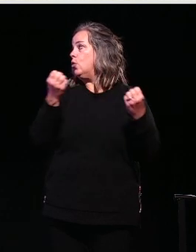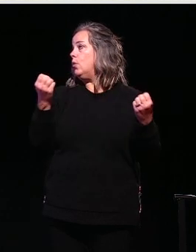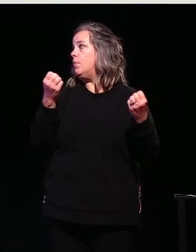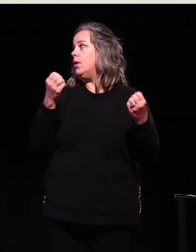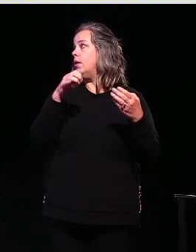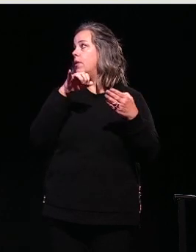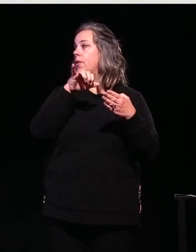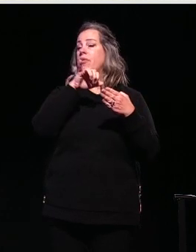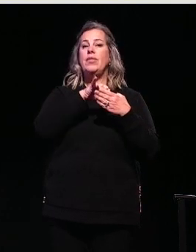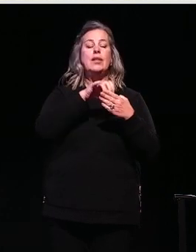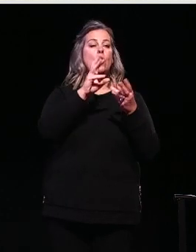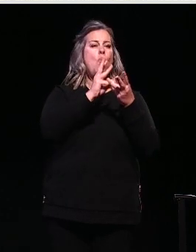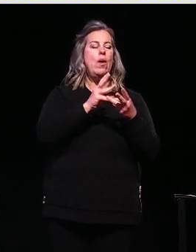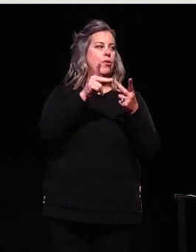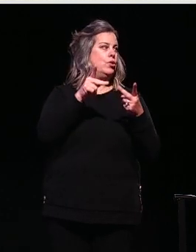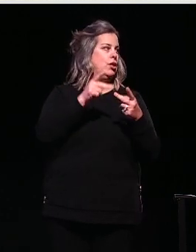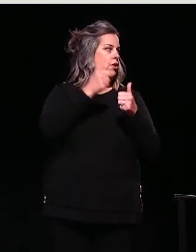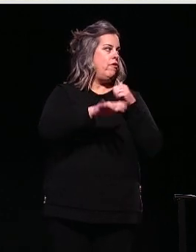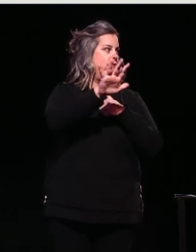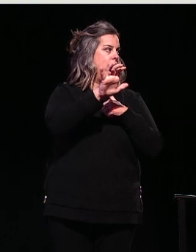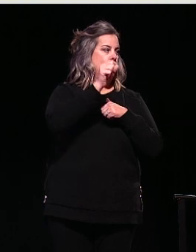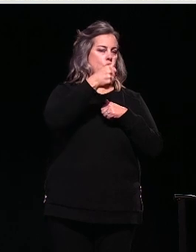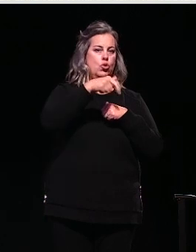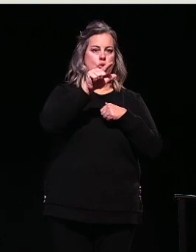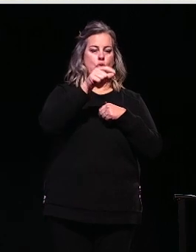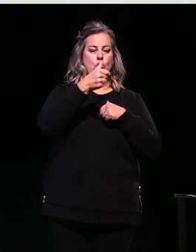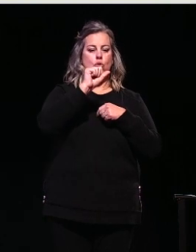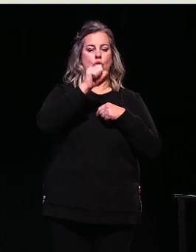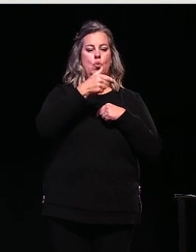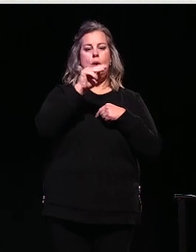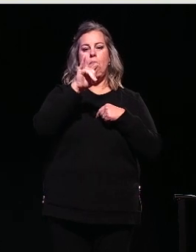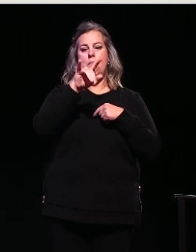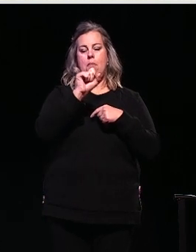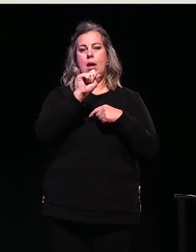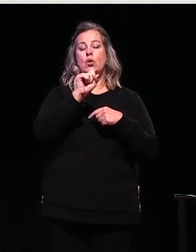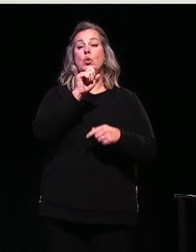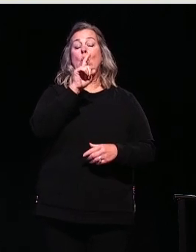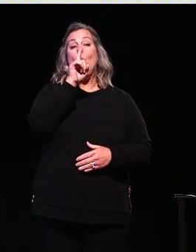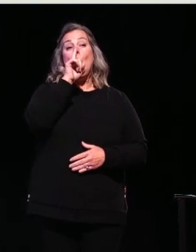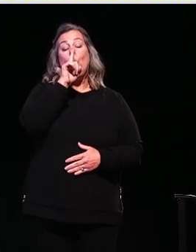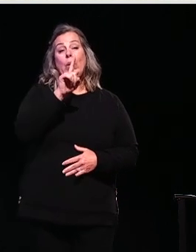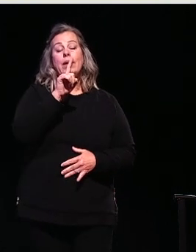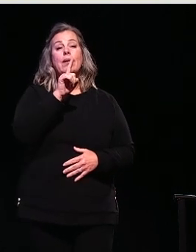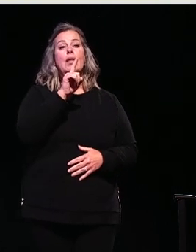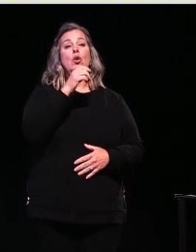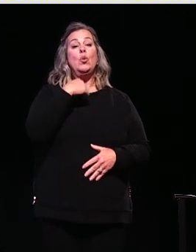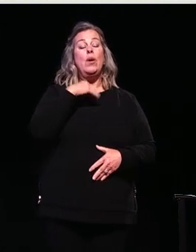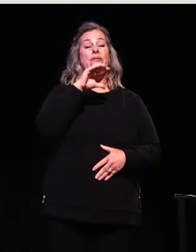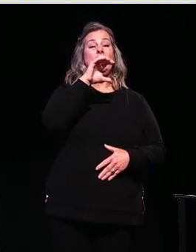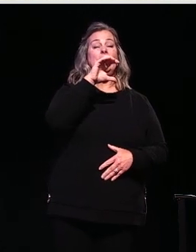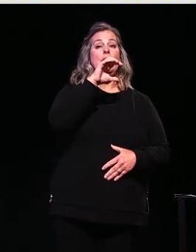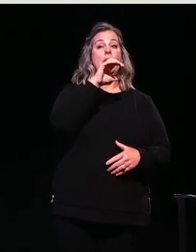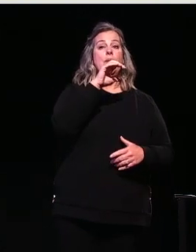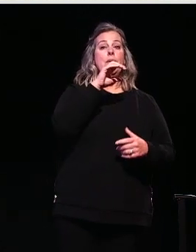500 square miles. In reality, there's tens of thousands of privately owned